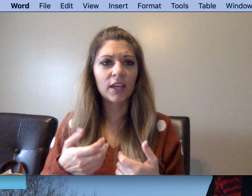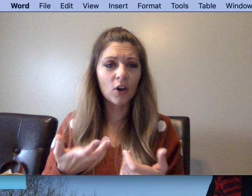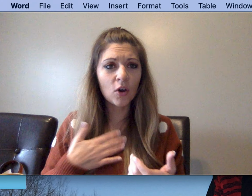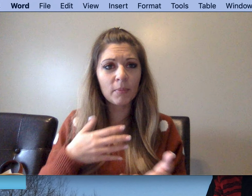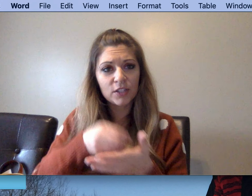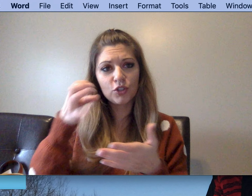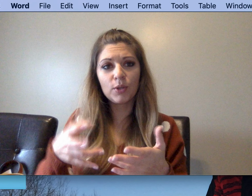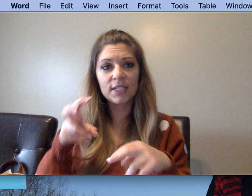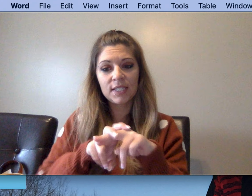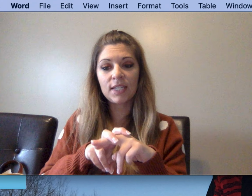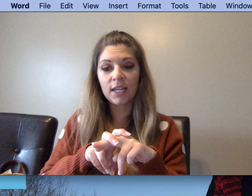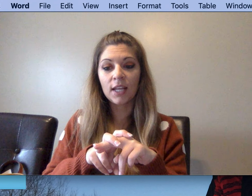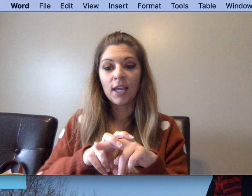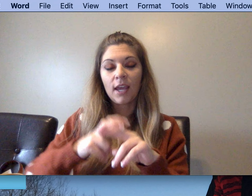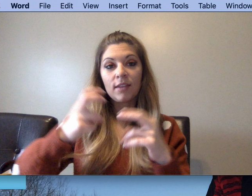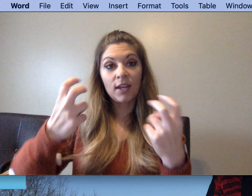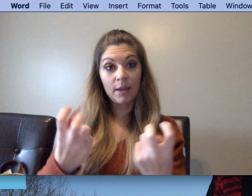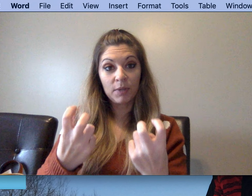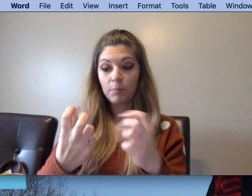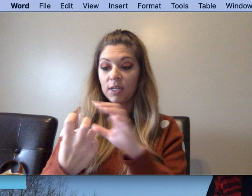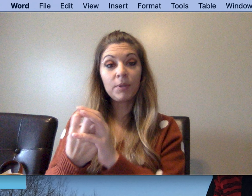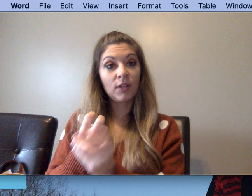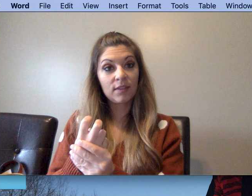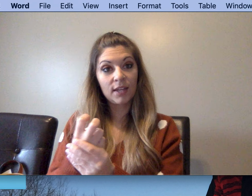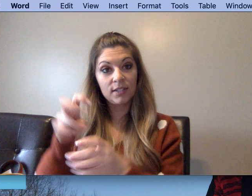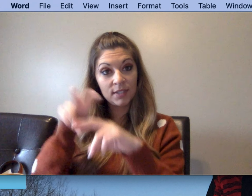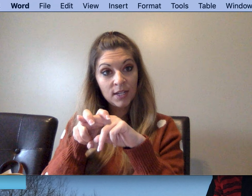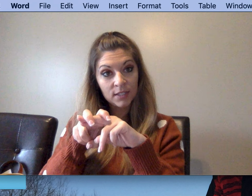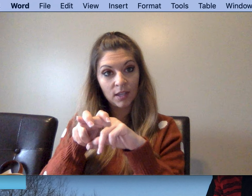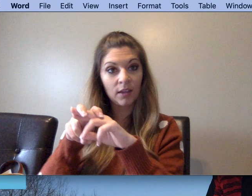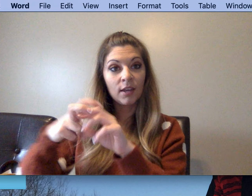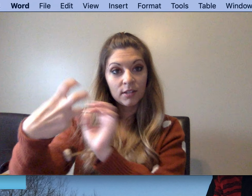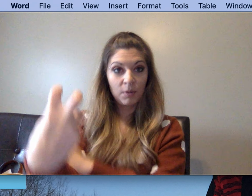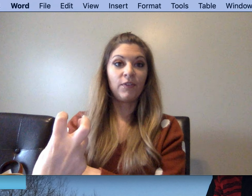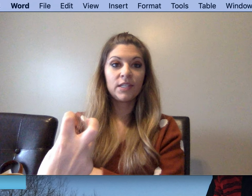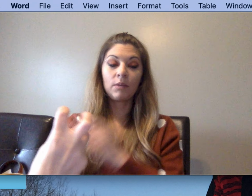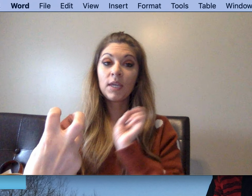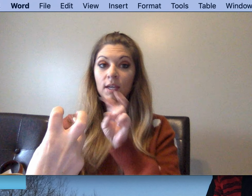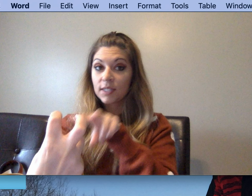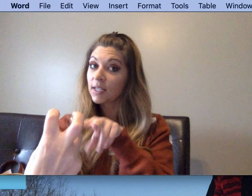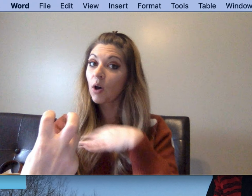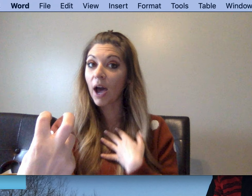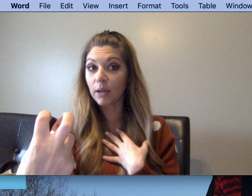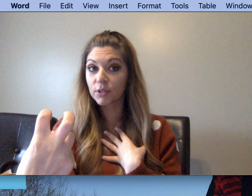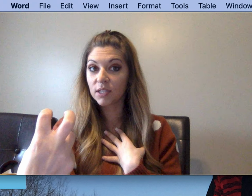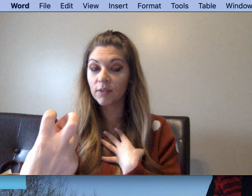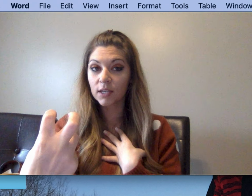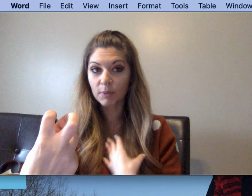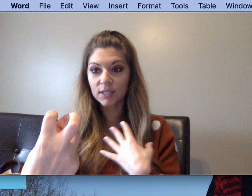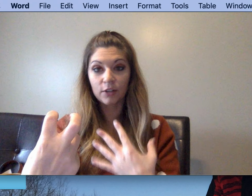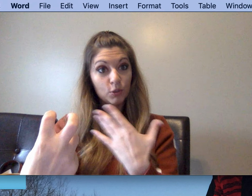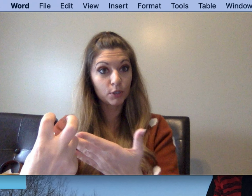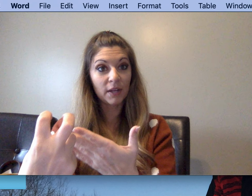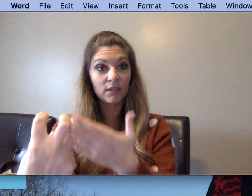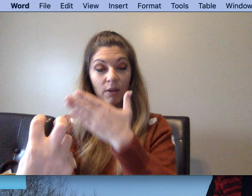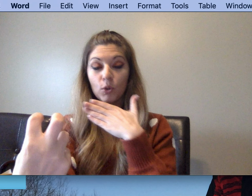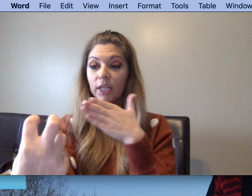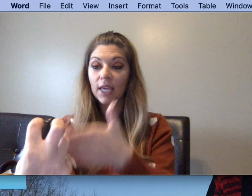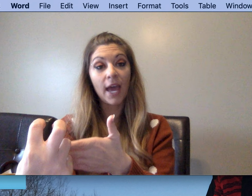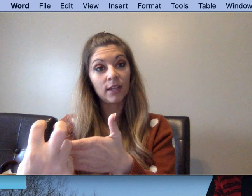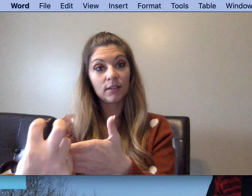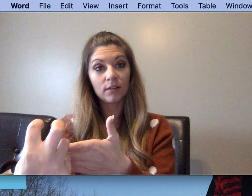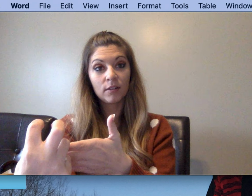say like, oh, my students sit, and then I'm going to manipulate that sitting sign to be facing me because that's how I perceive it as my signer's perspective.